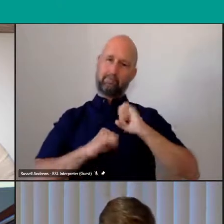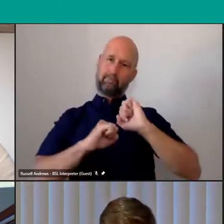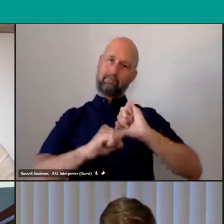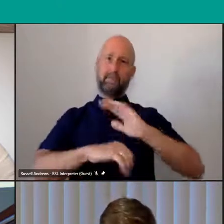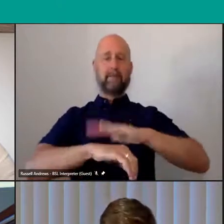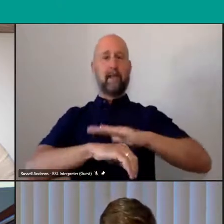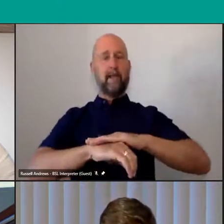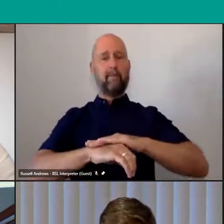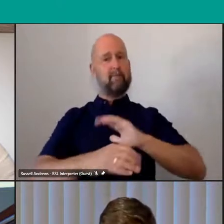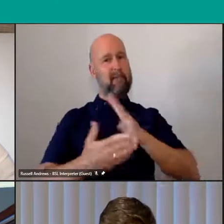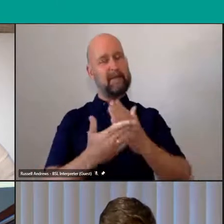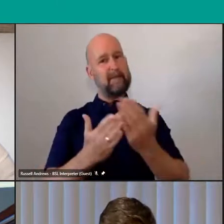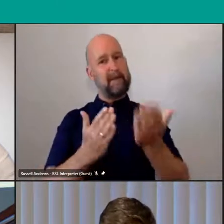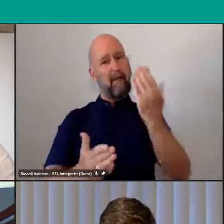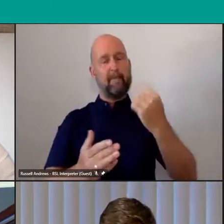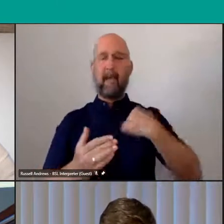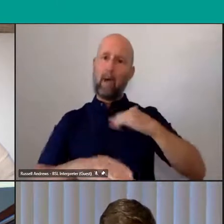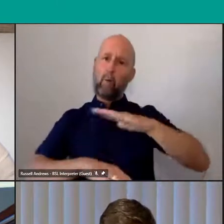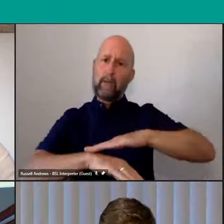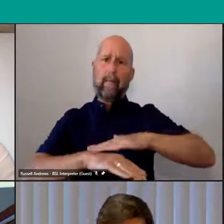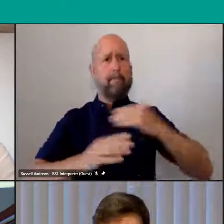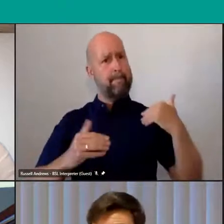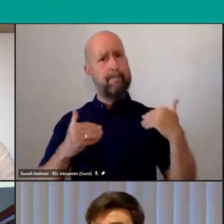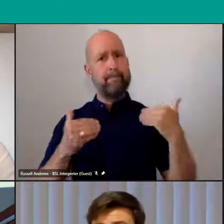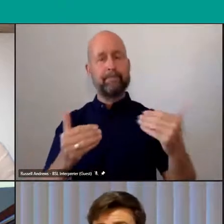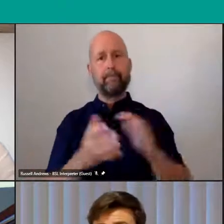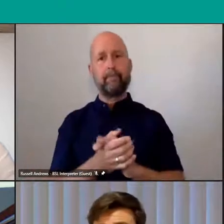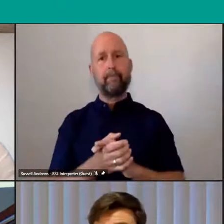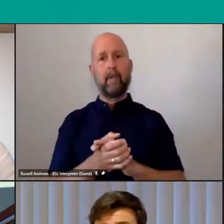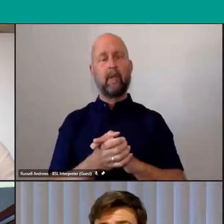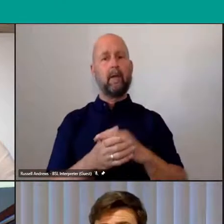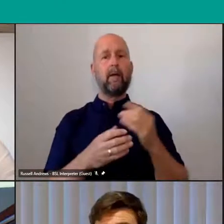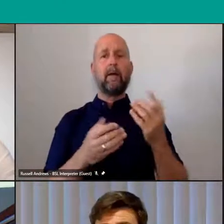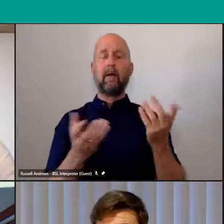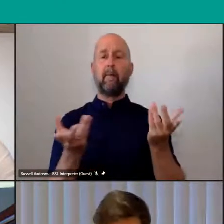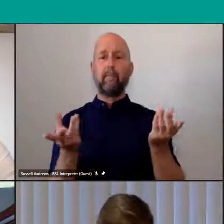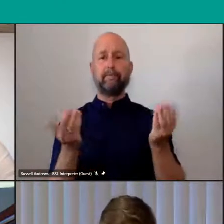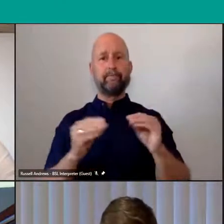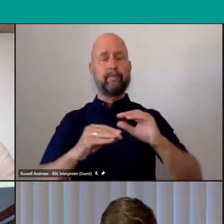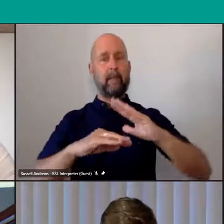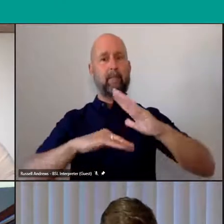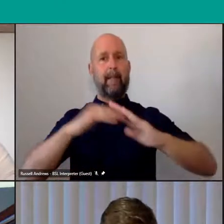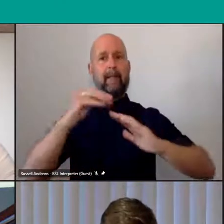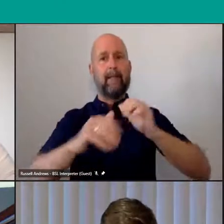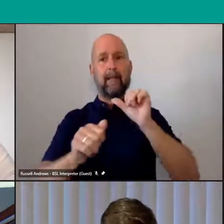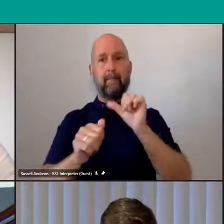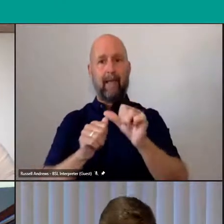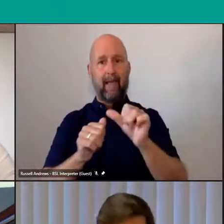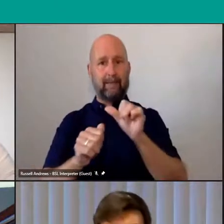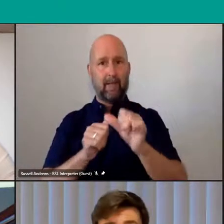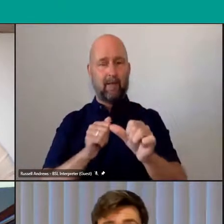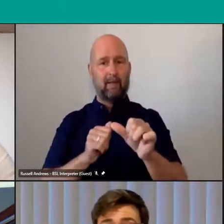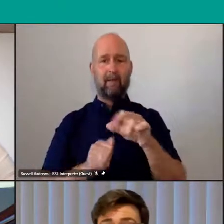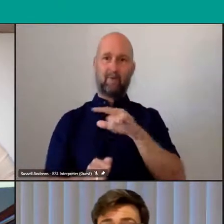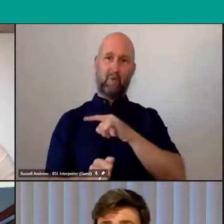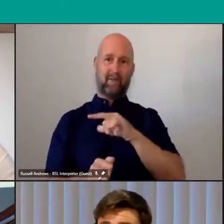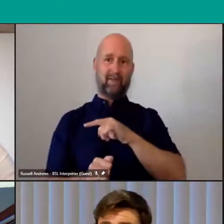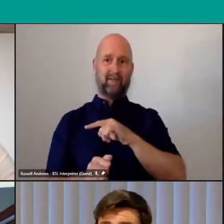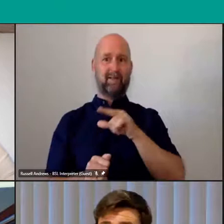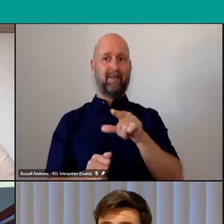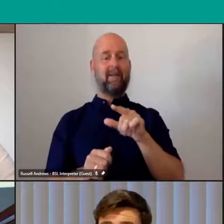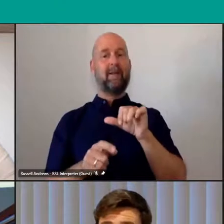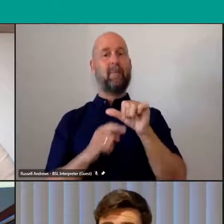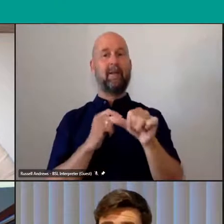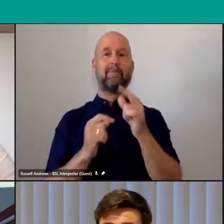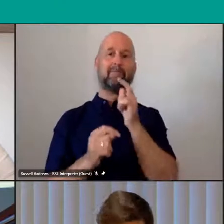it as our time. Building back better is in danger of becoming the next empty